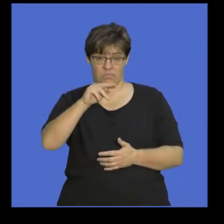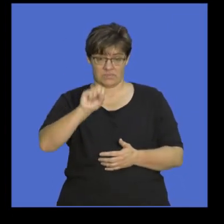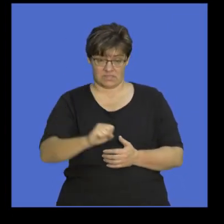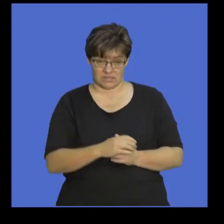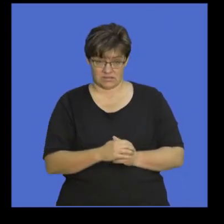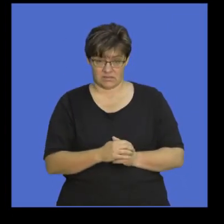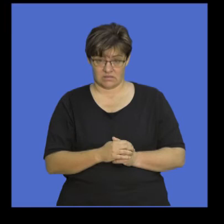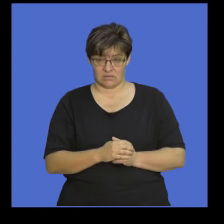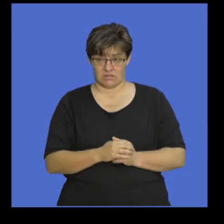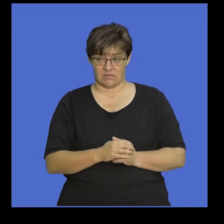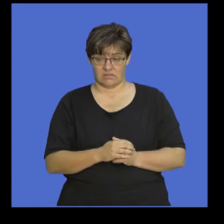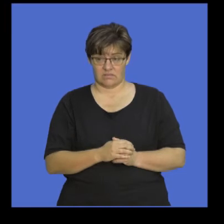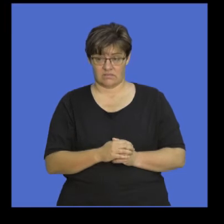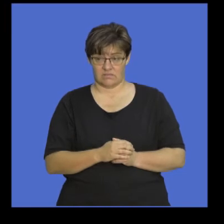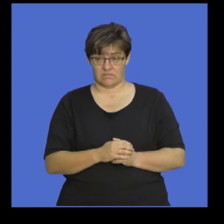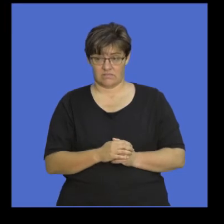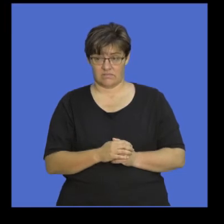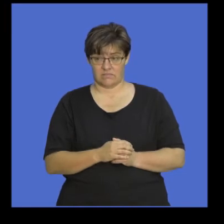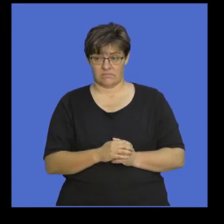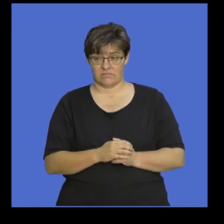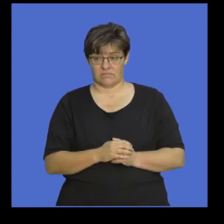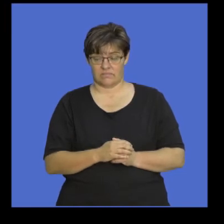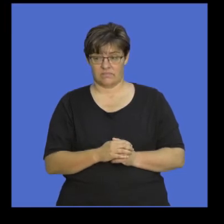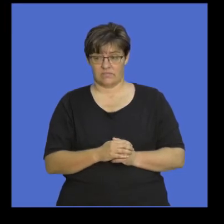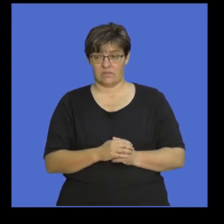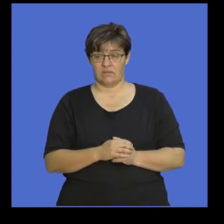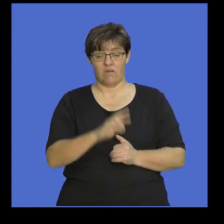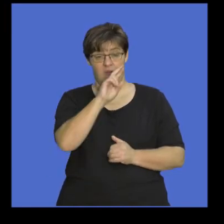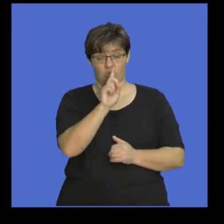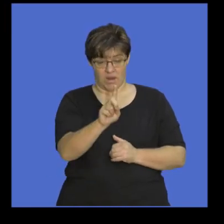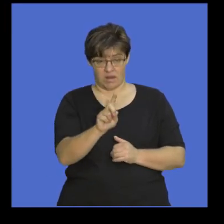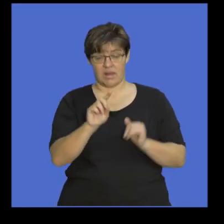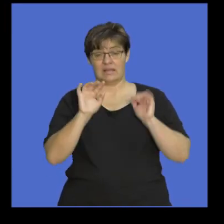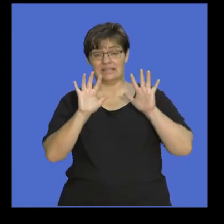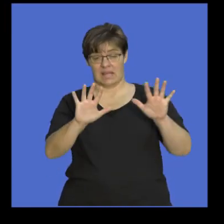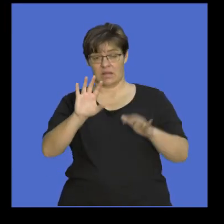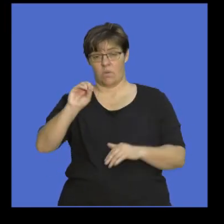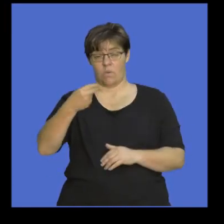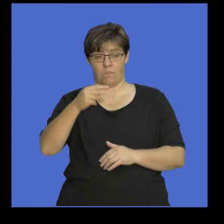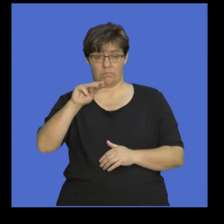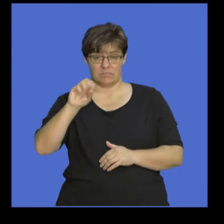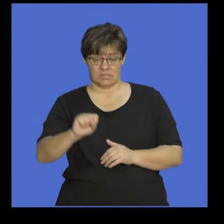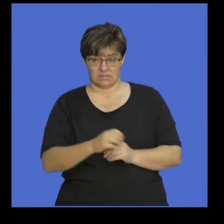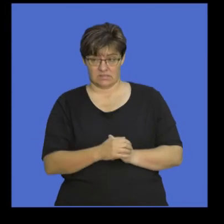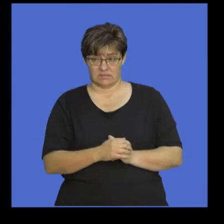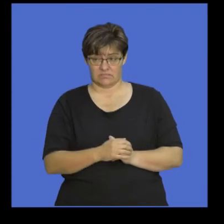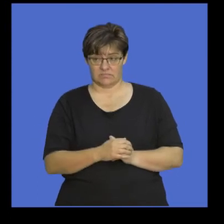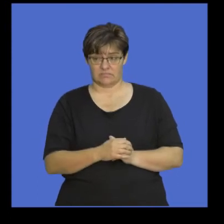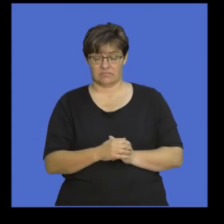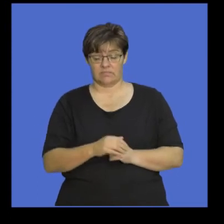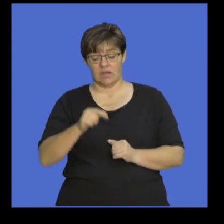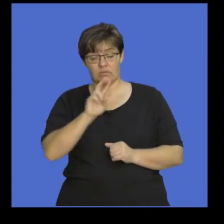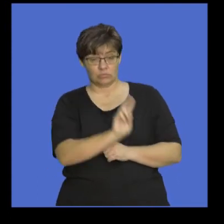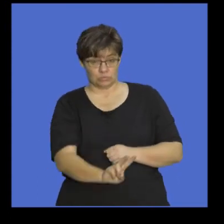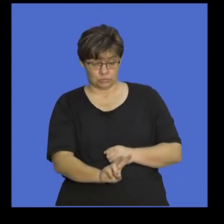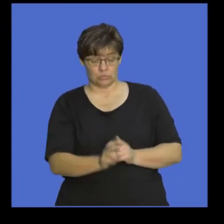ohms. Okay, the resistance for R1 is 10 ohms, right? Resistance for